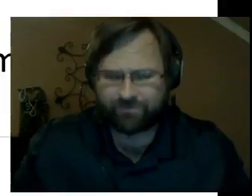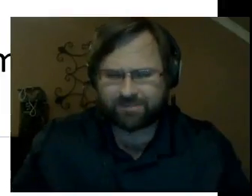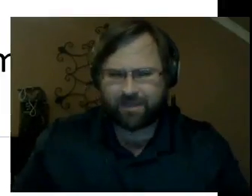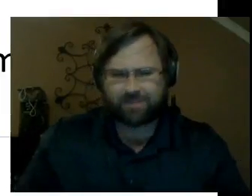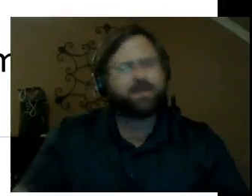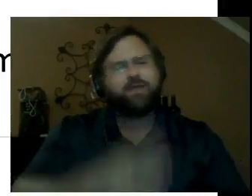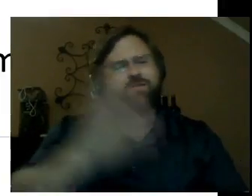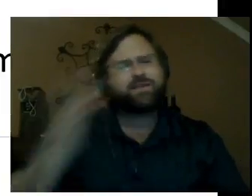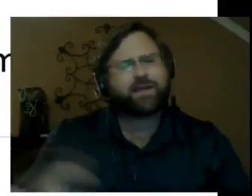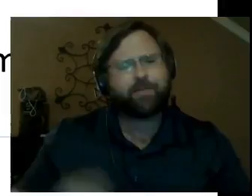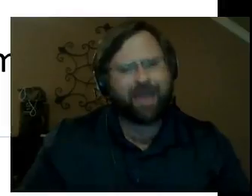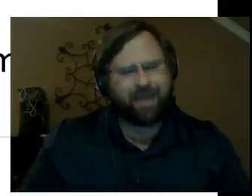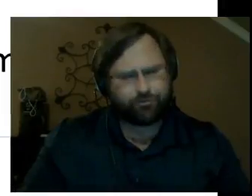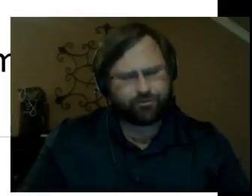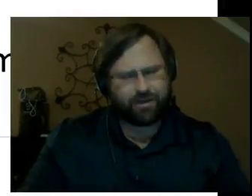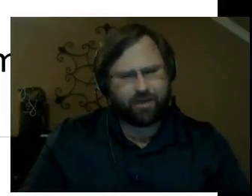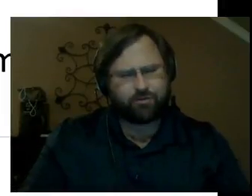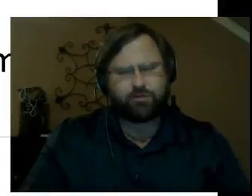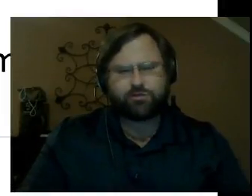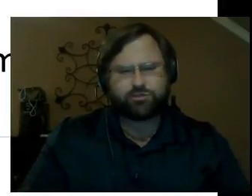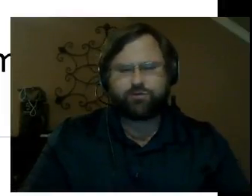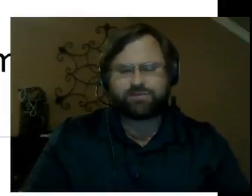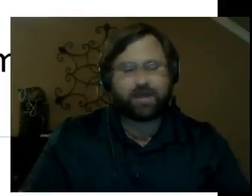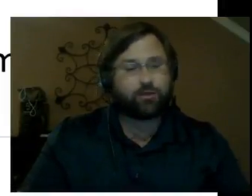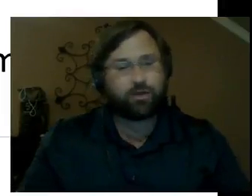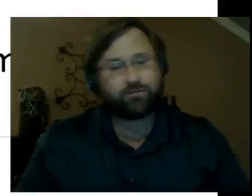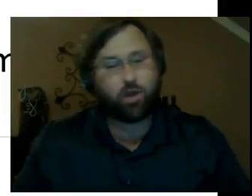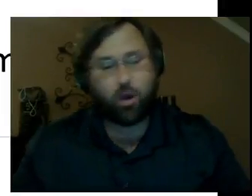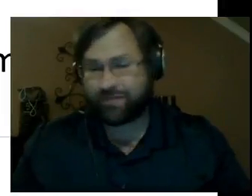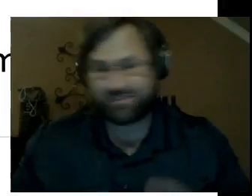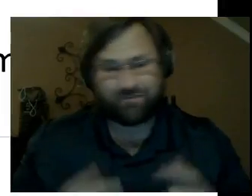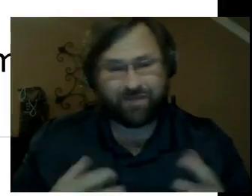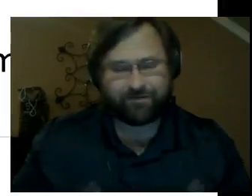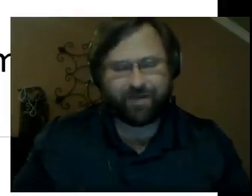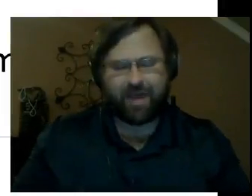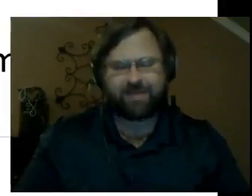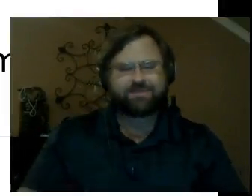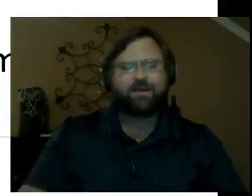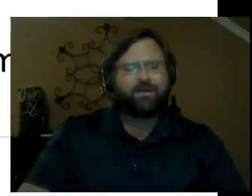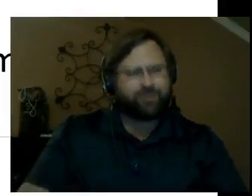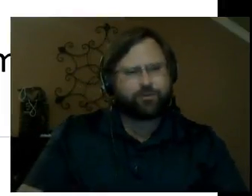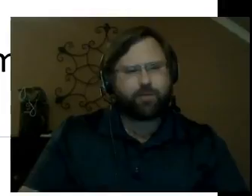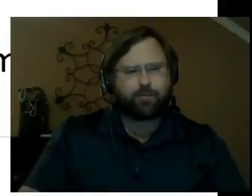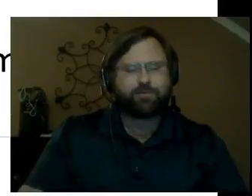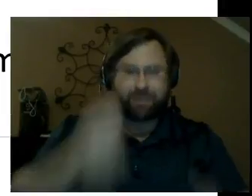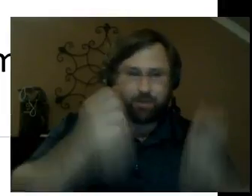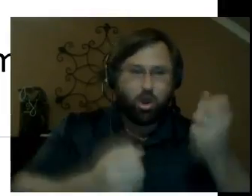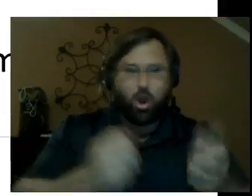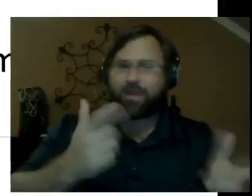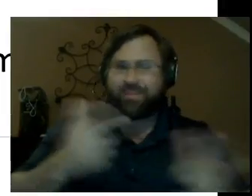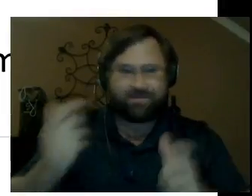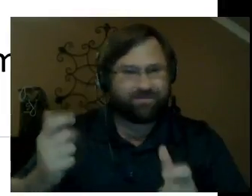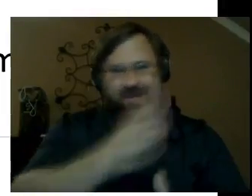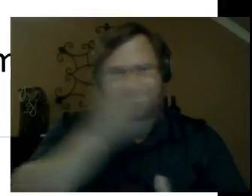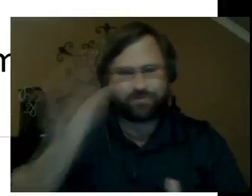are emphasized, then they tend to come after the noun. So if you say you want a car that's very fast, then you would probably sign